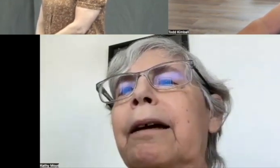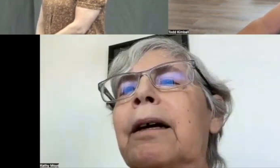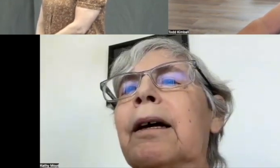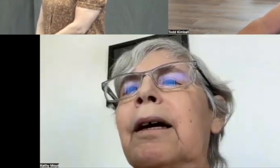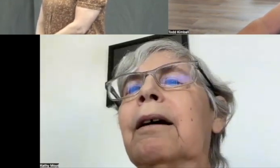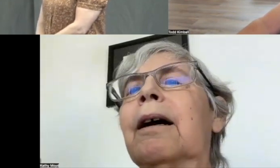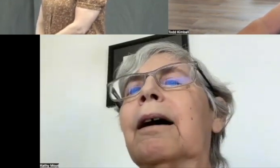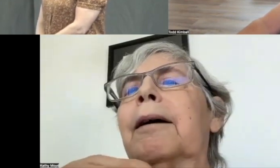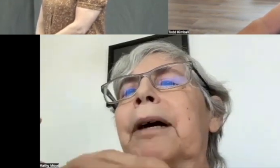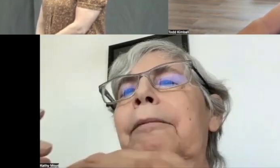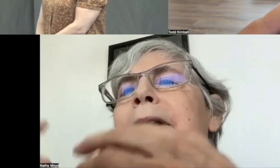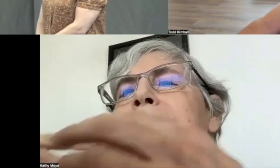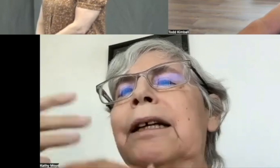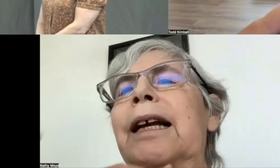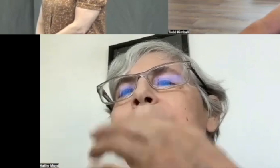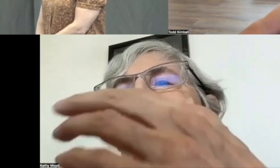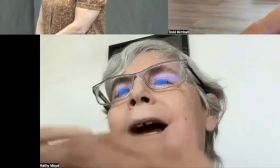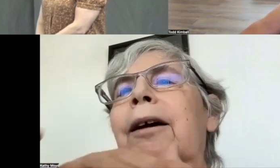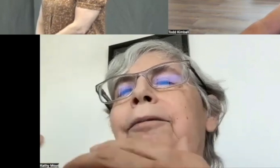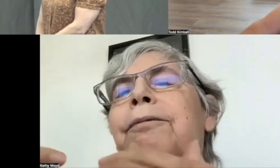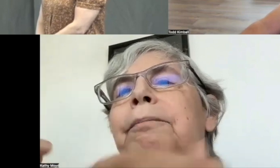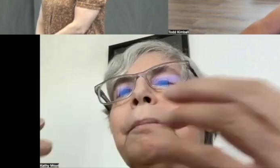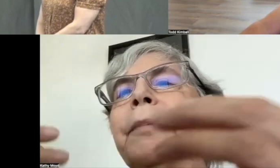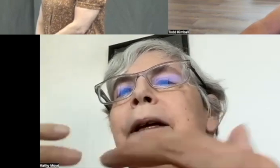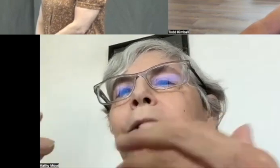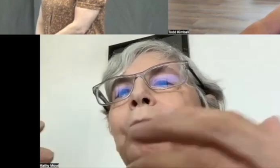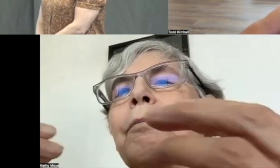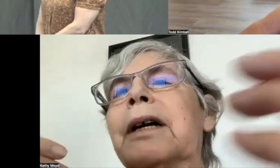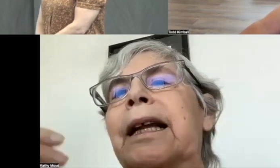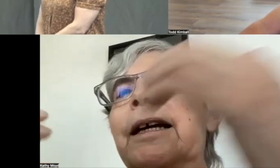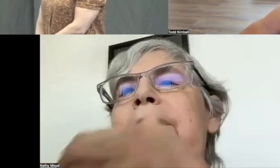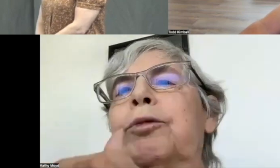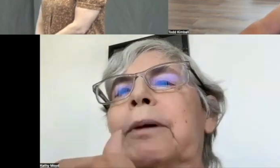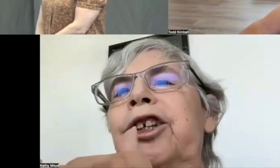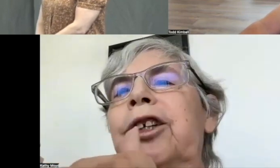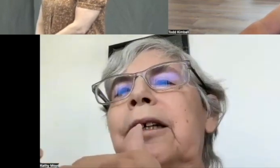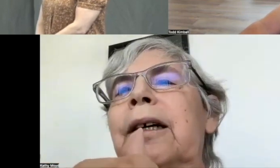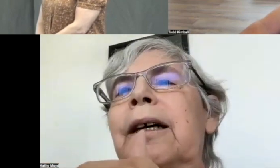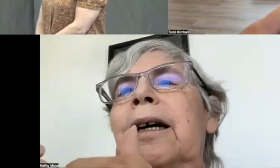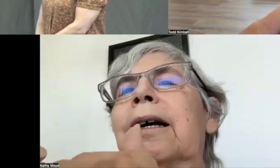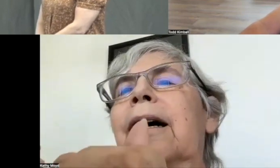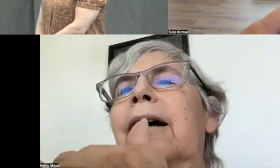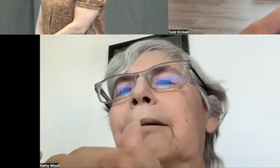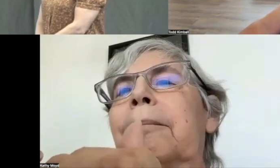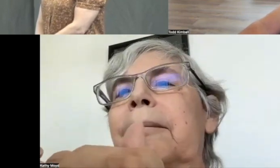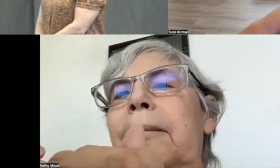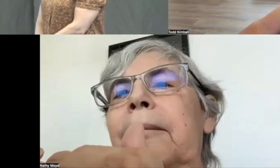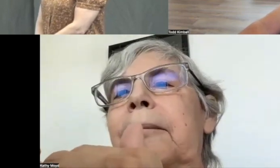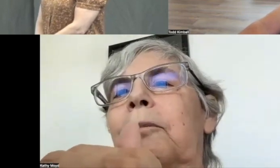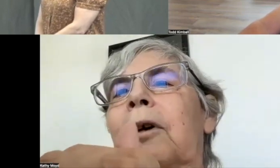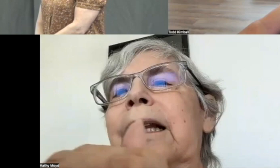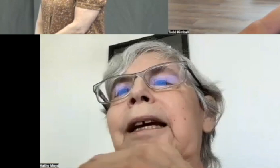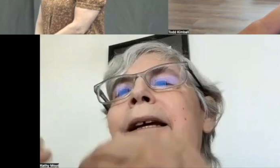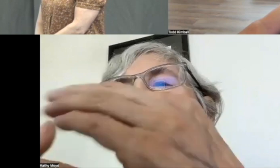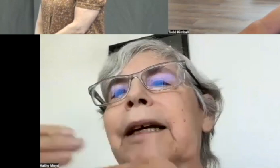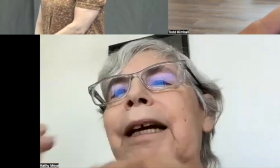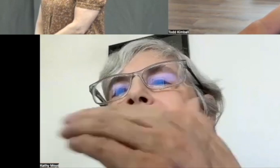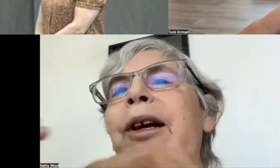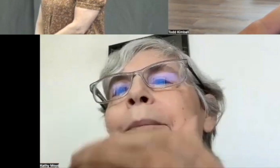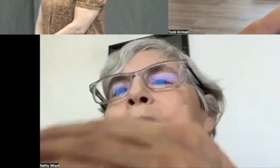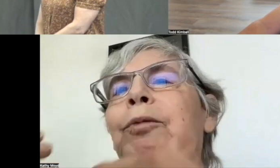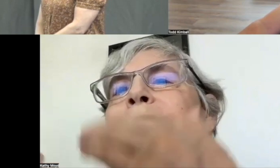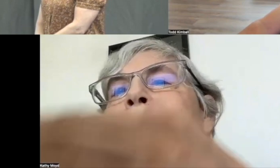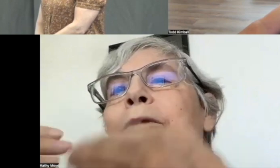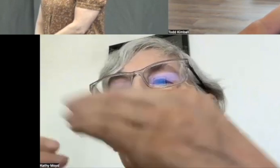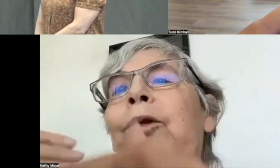egg. Mm-hmm. And we would keep track of, when they switched, when the